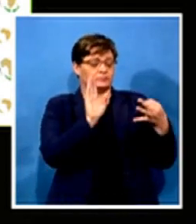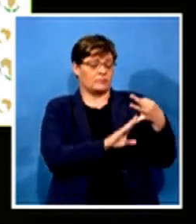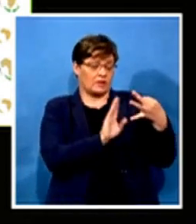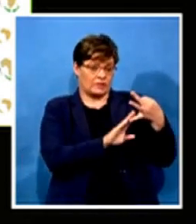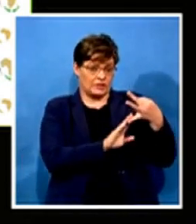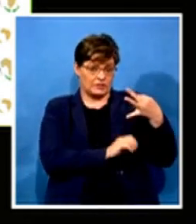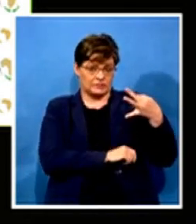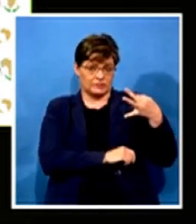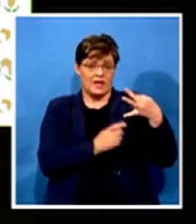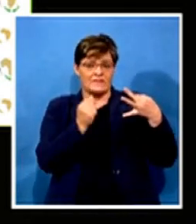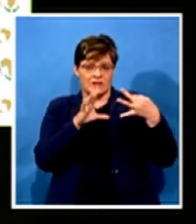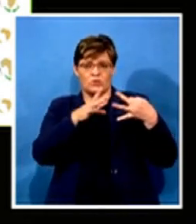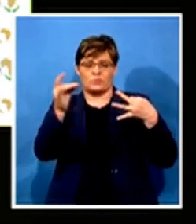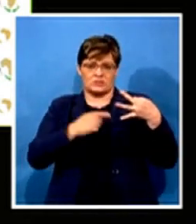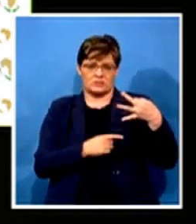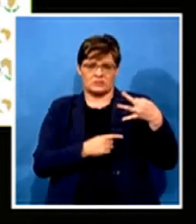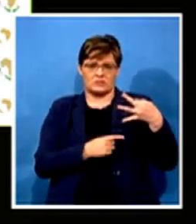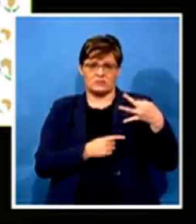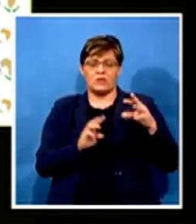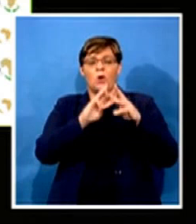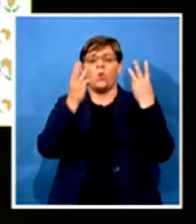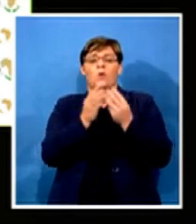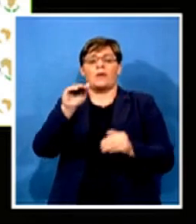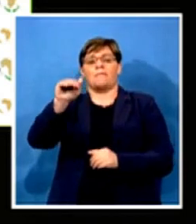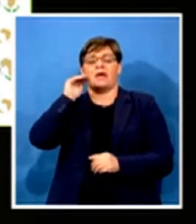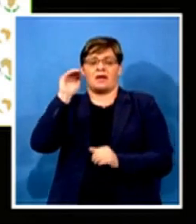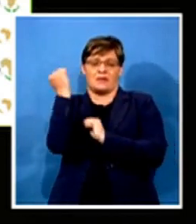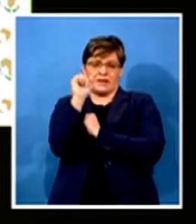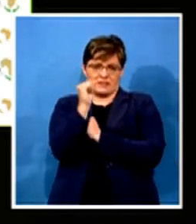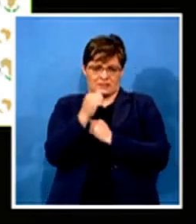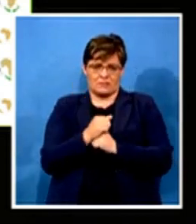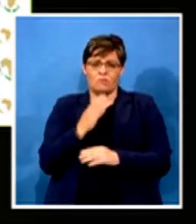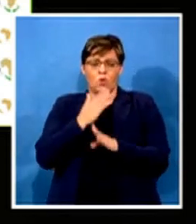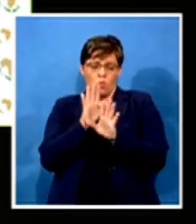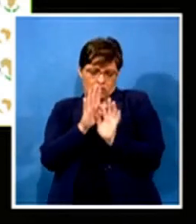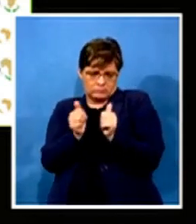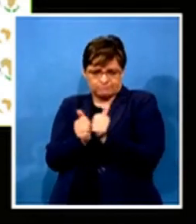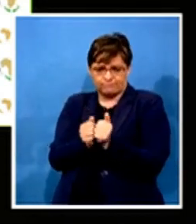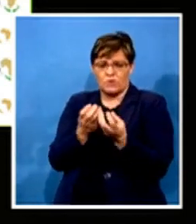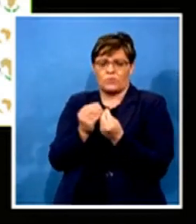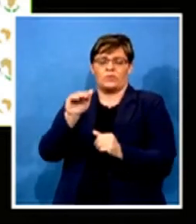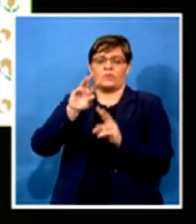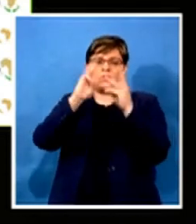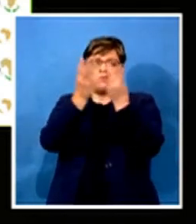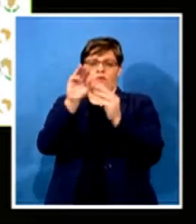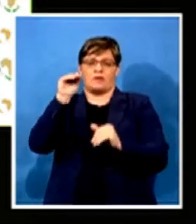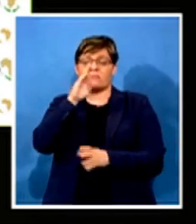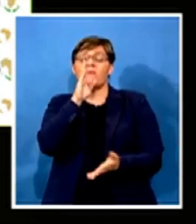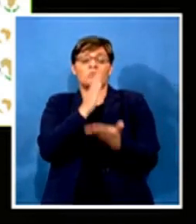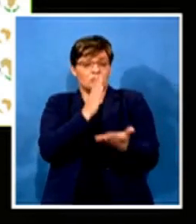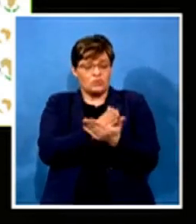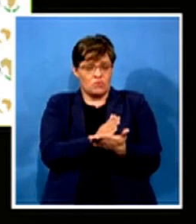World Bank mechanism, which we are working with the World Bank very, very closely to make sure that the 12 billion that